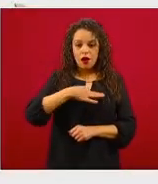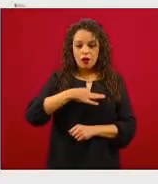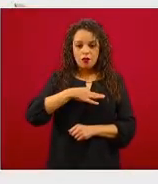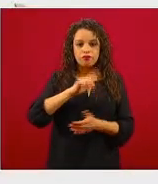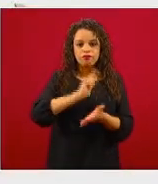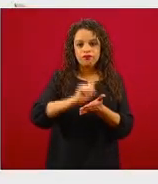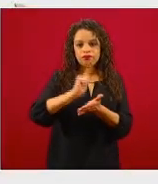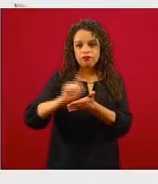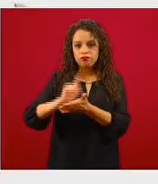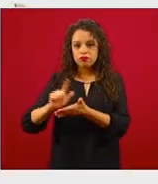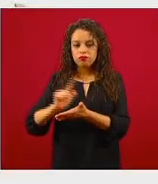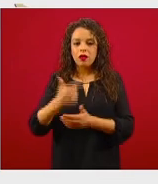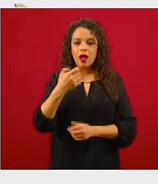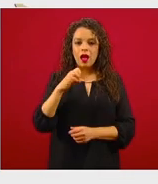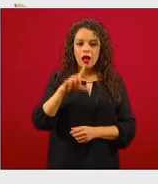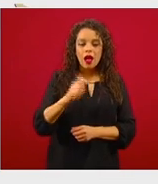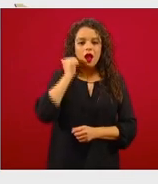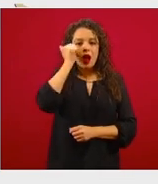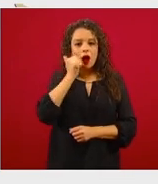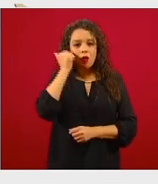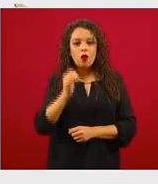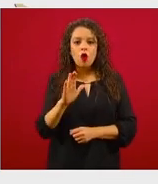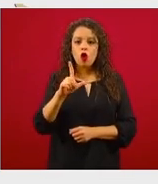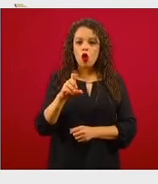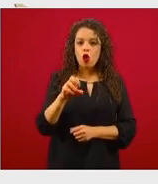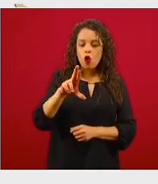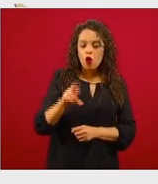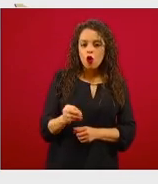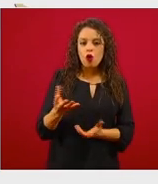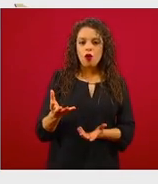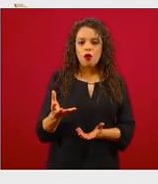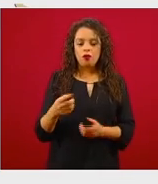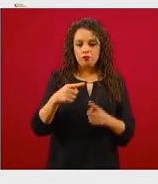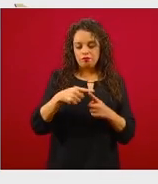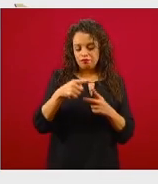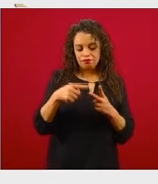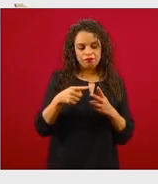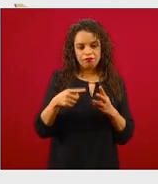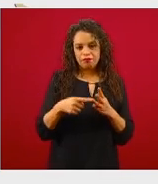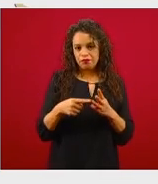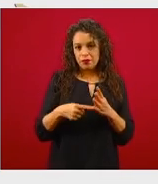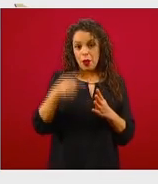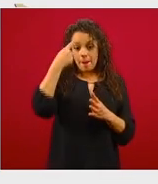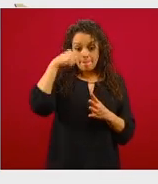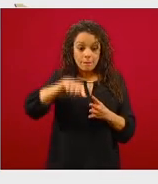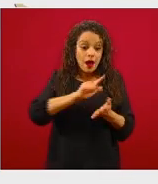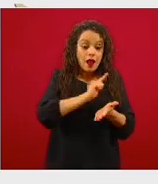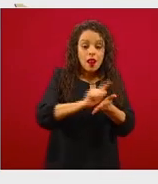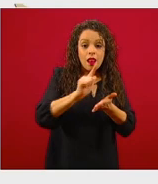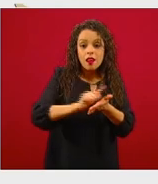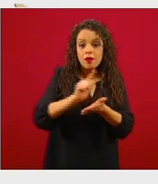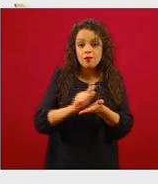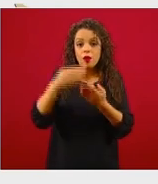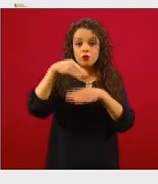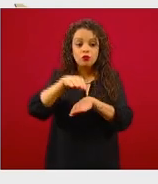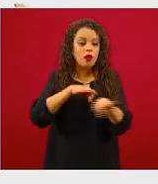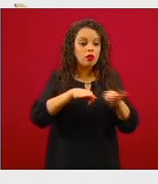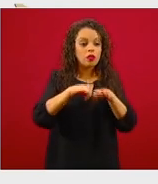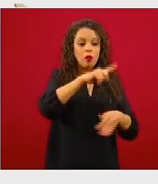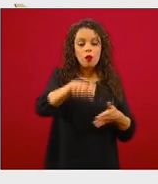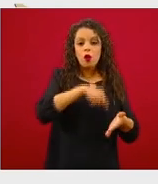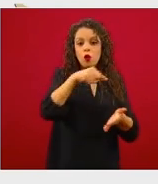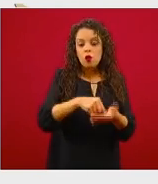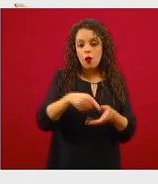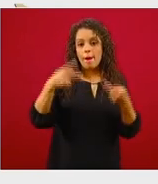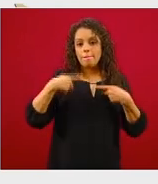which is the personal protective equipment. That is the second category, with over 15 million pieces. We have a third category of